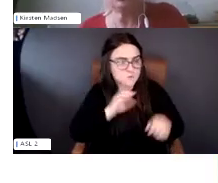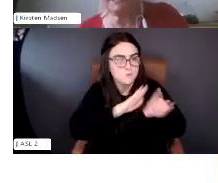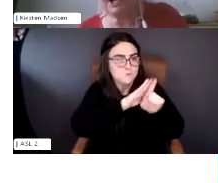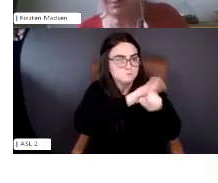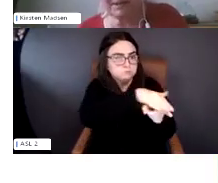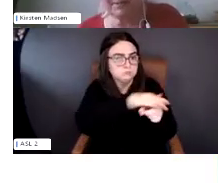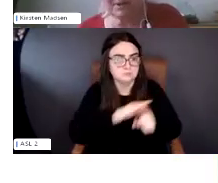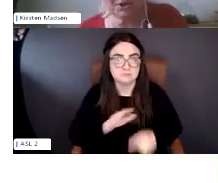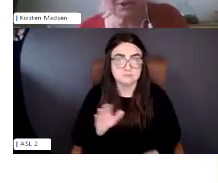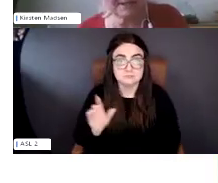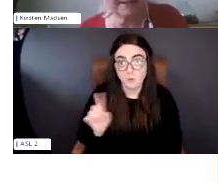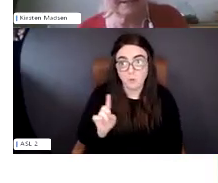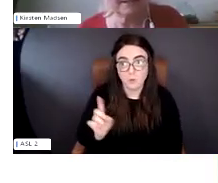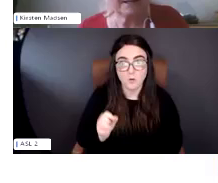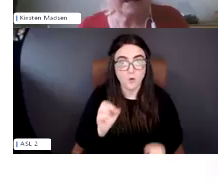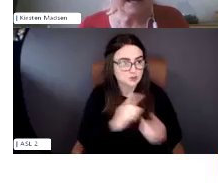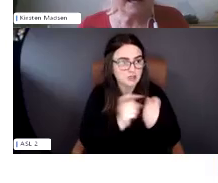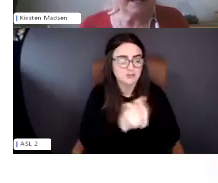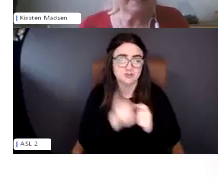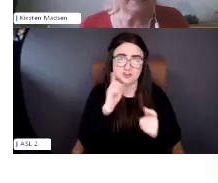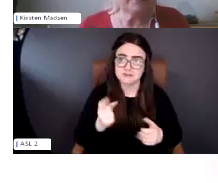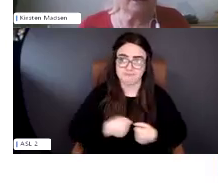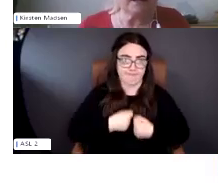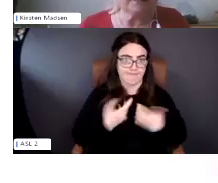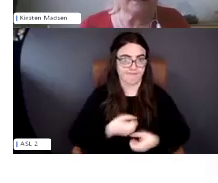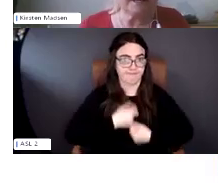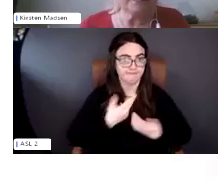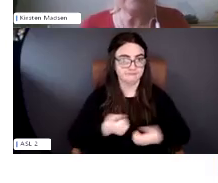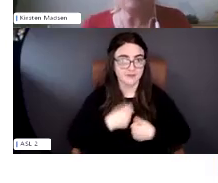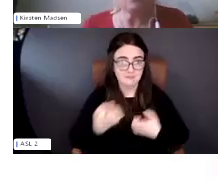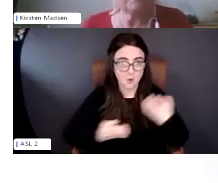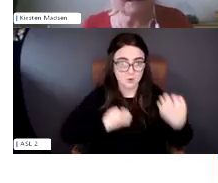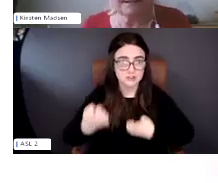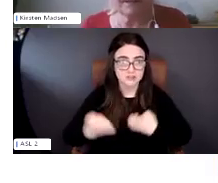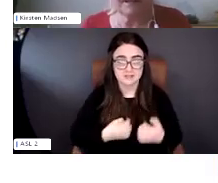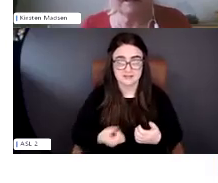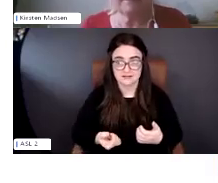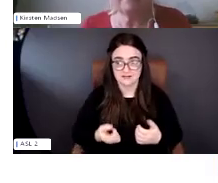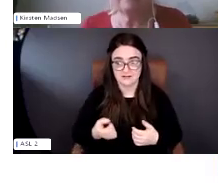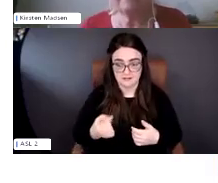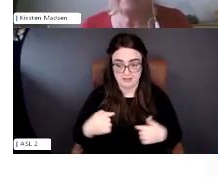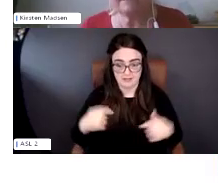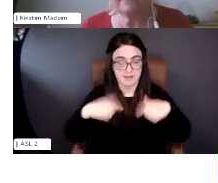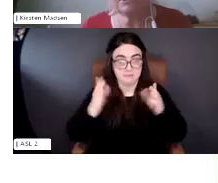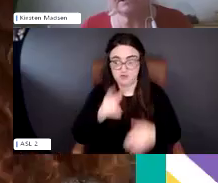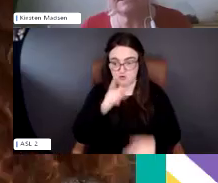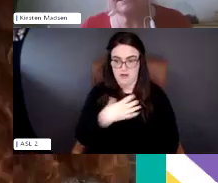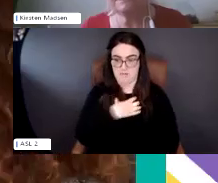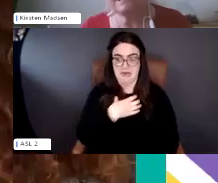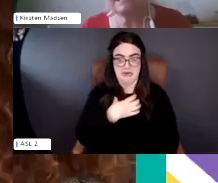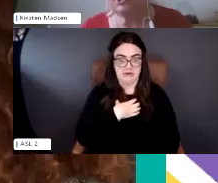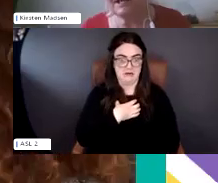to change people or persons. It's not that they want something. They're